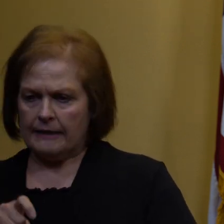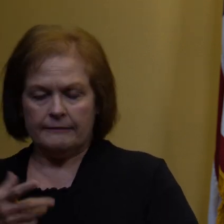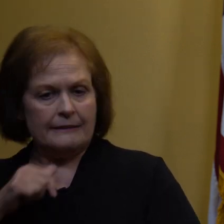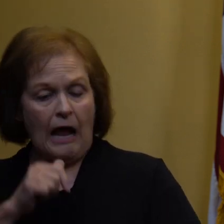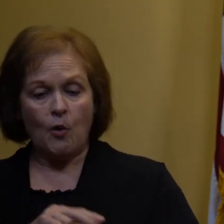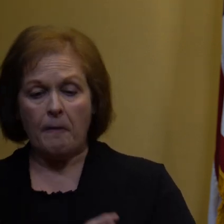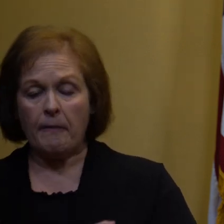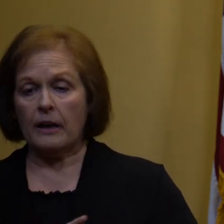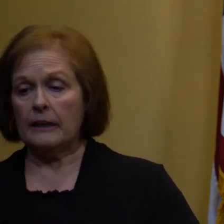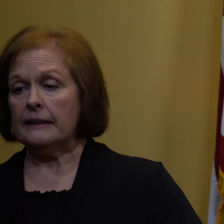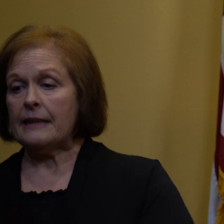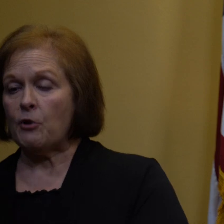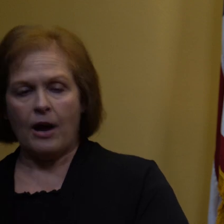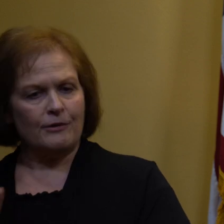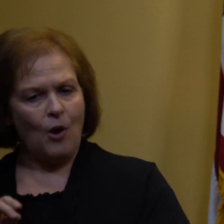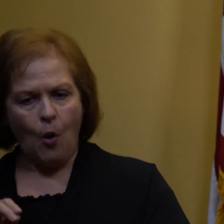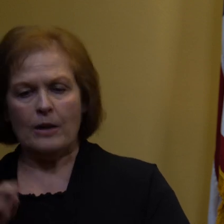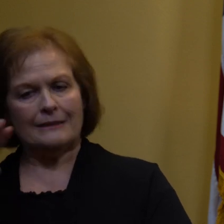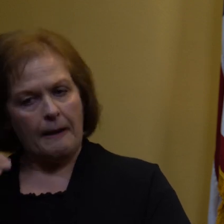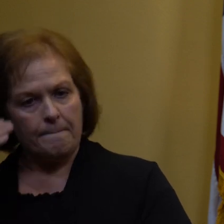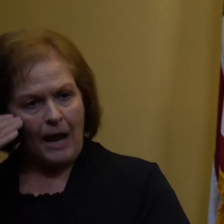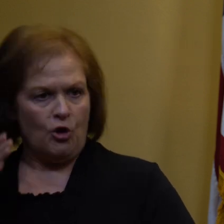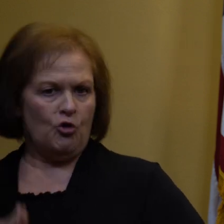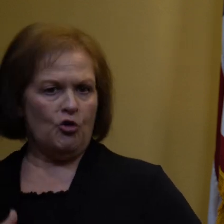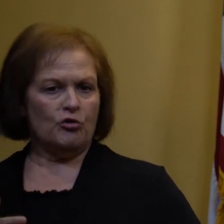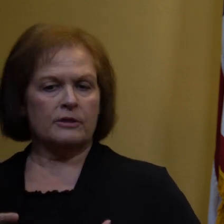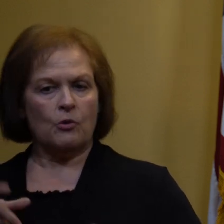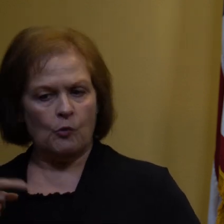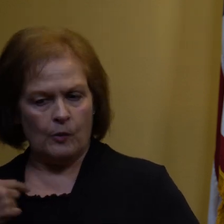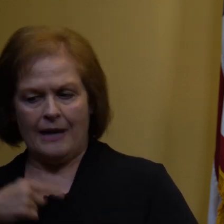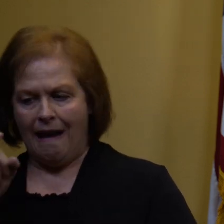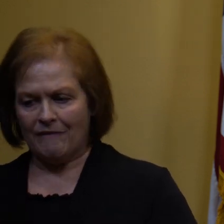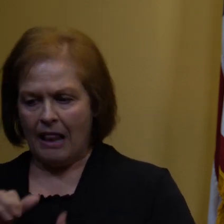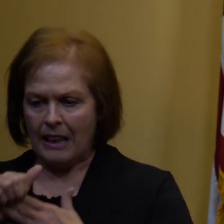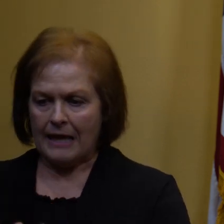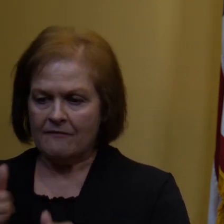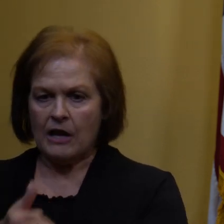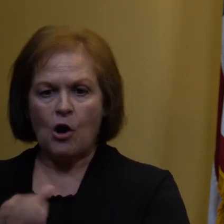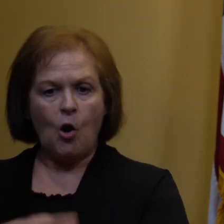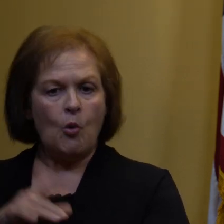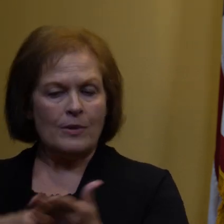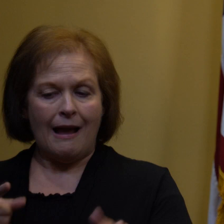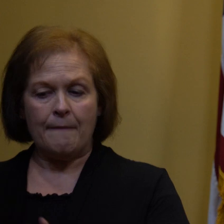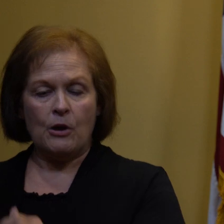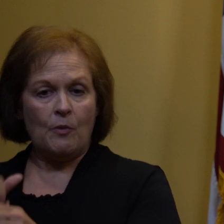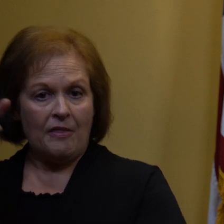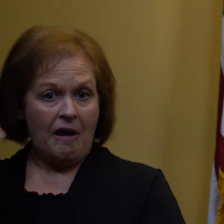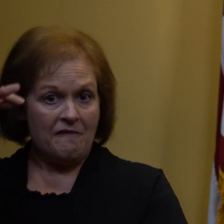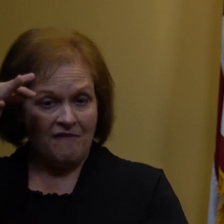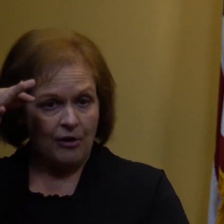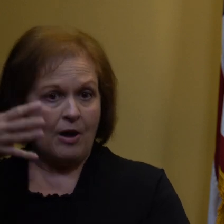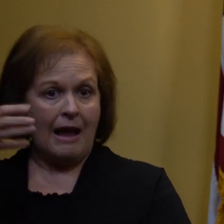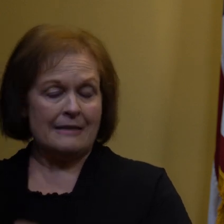Republican, it's not Democrat, it's mayors, because we have to lead in spite of what's happening at the federal level and even at the